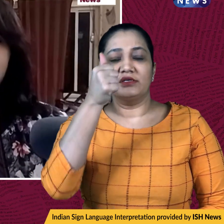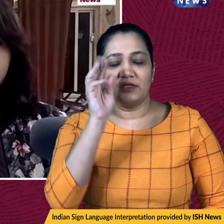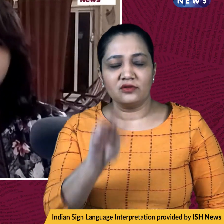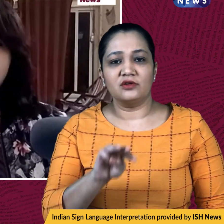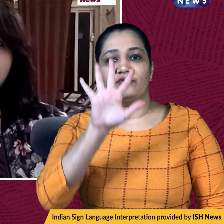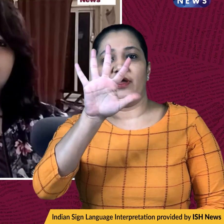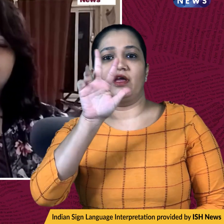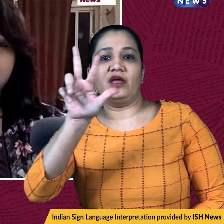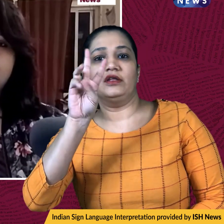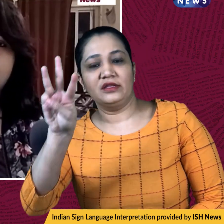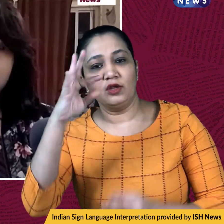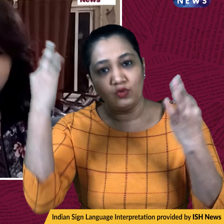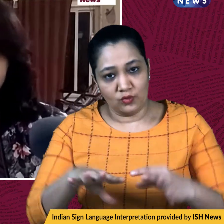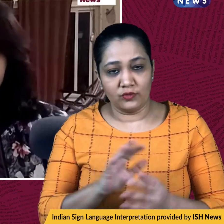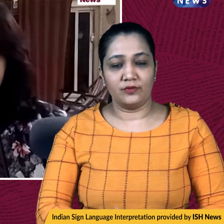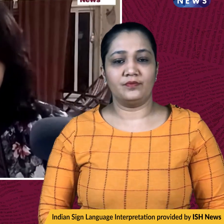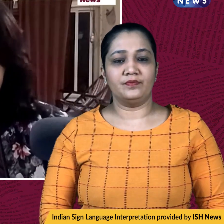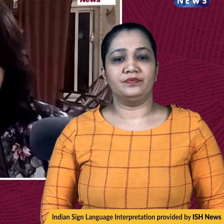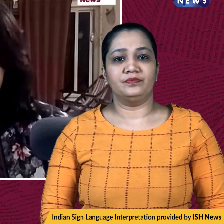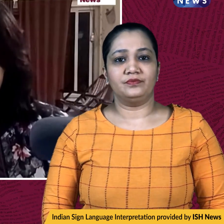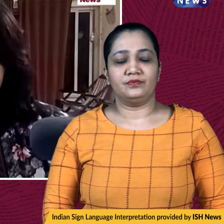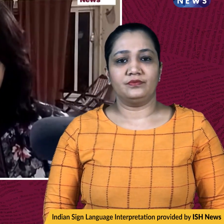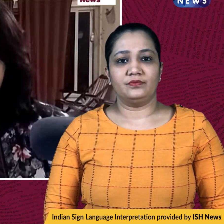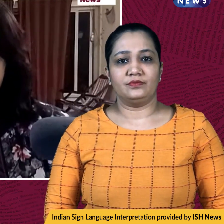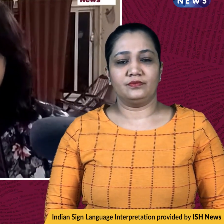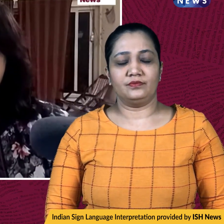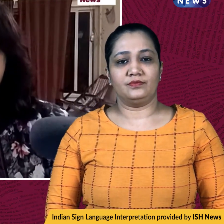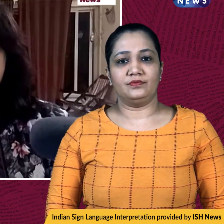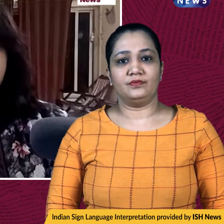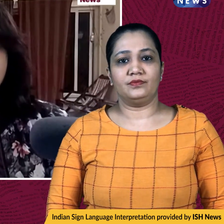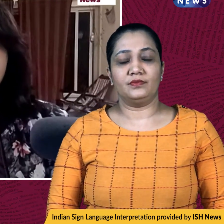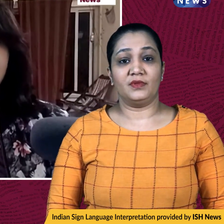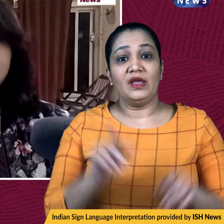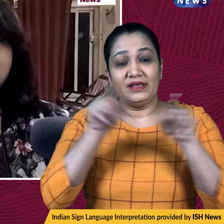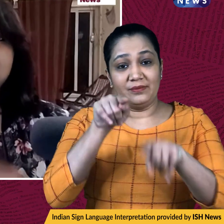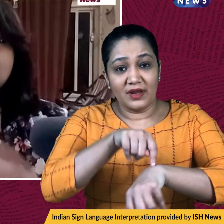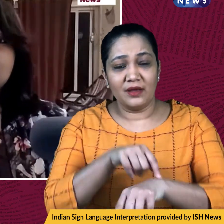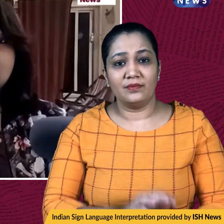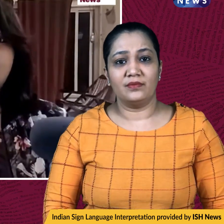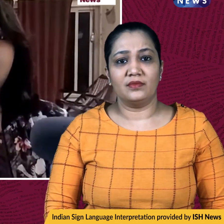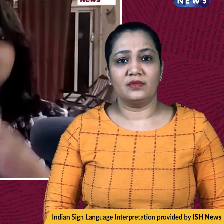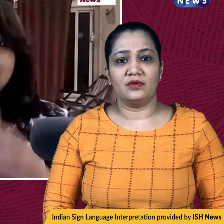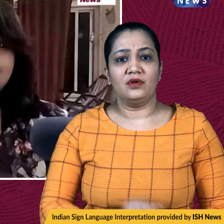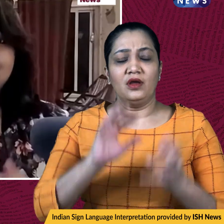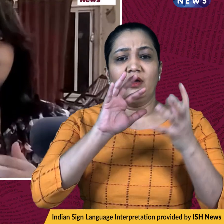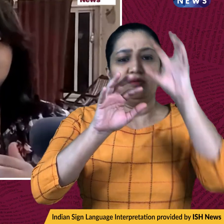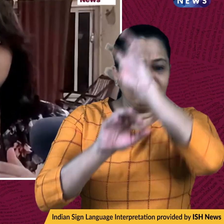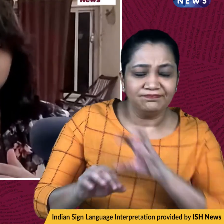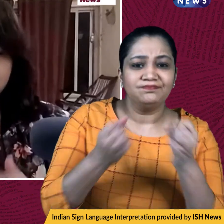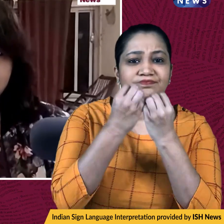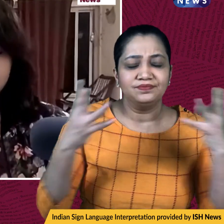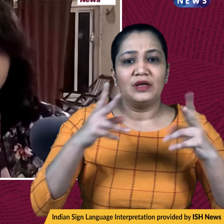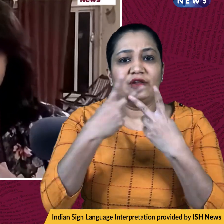16,586 new COVID cases being reported from Bengaluru in the last 24 hours. In the meantime, different states are